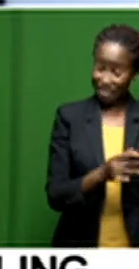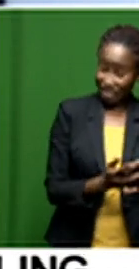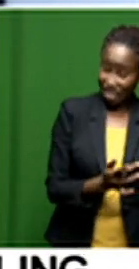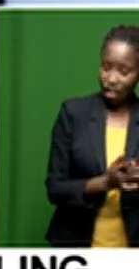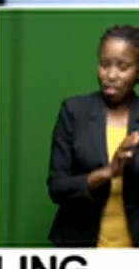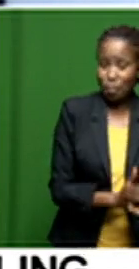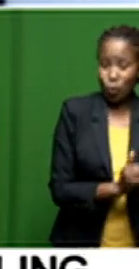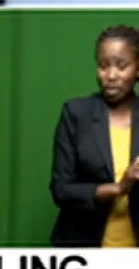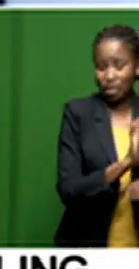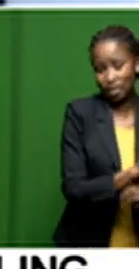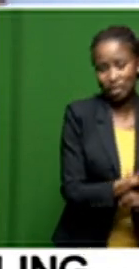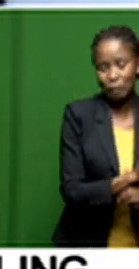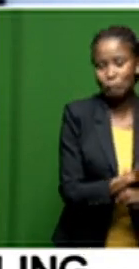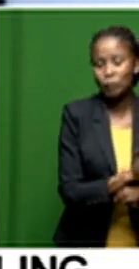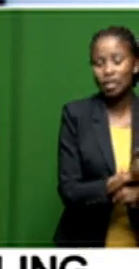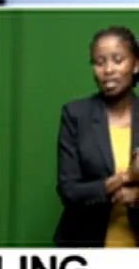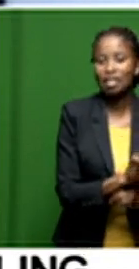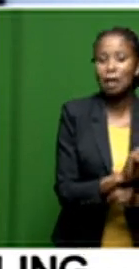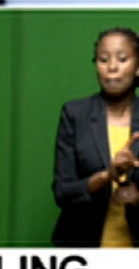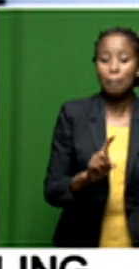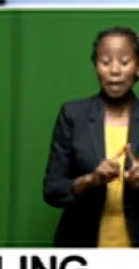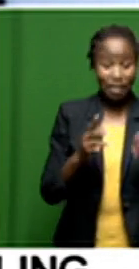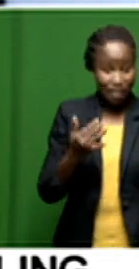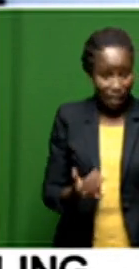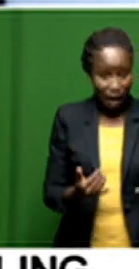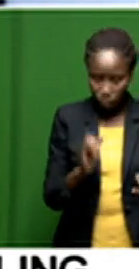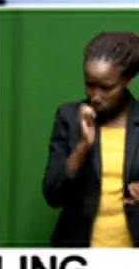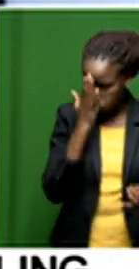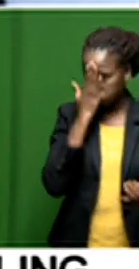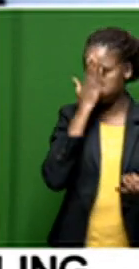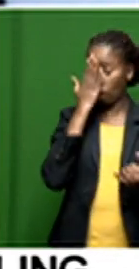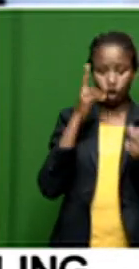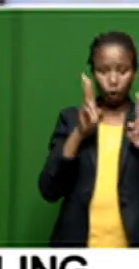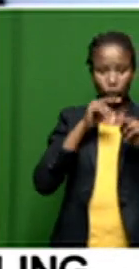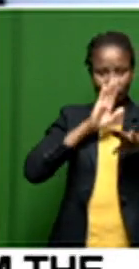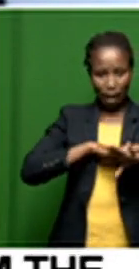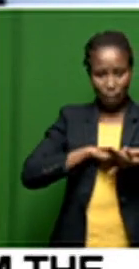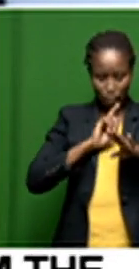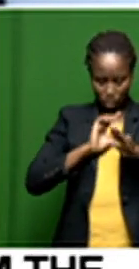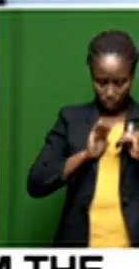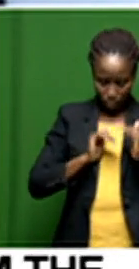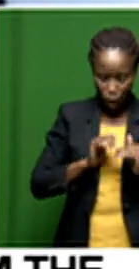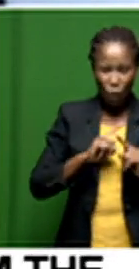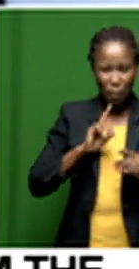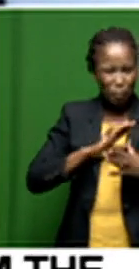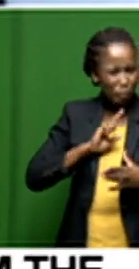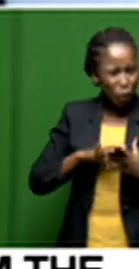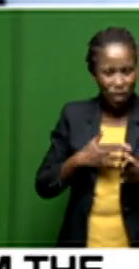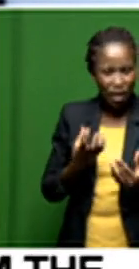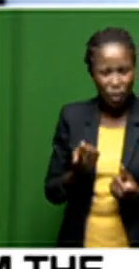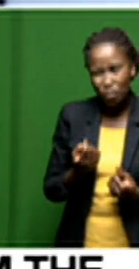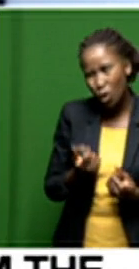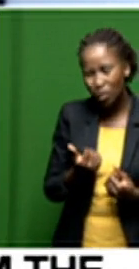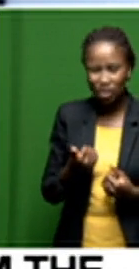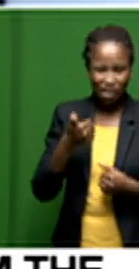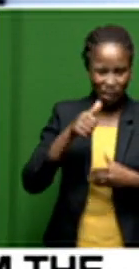Yeah. And here we're operating within a very truncated time, because we now have, 6 weeks before the election date, and all of the stuff